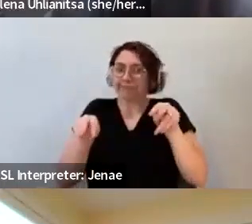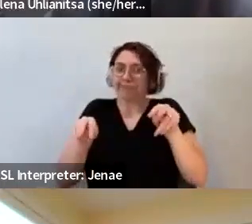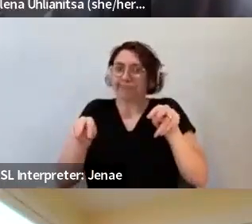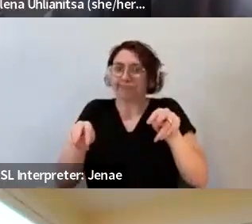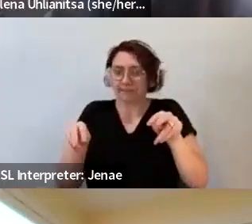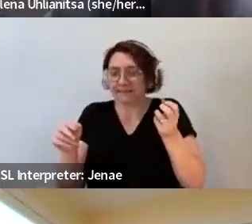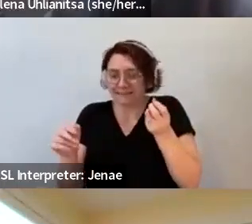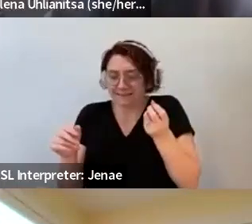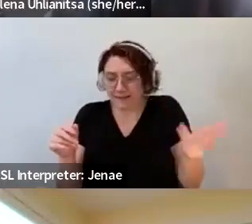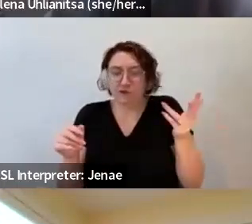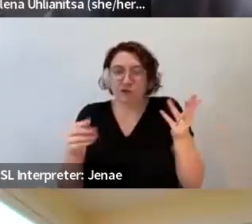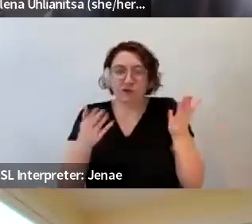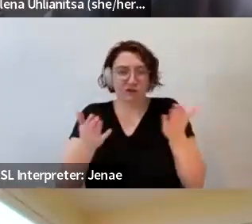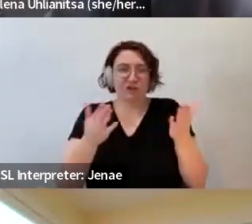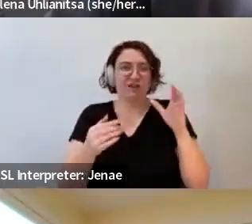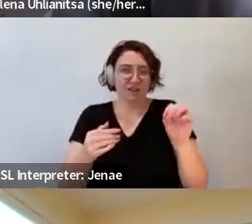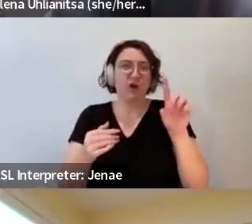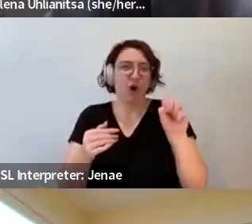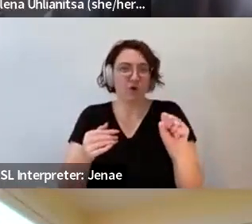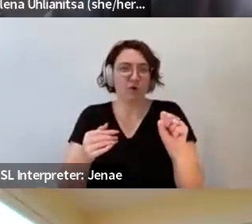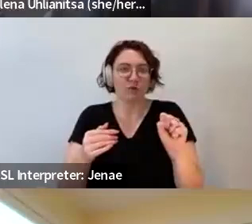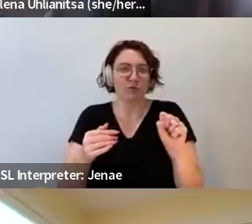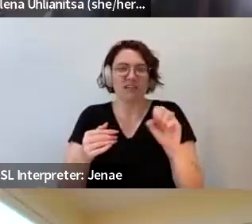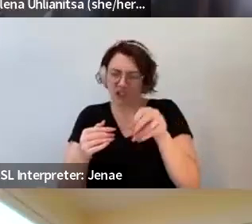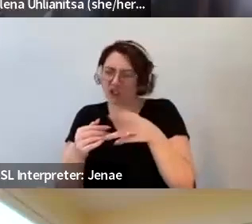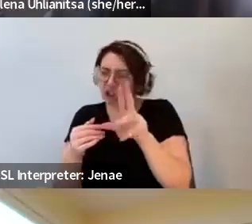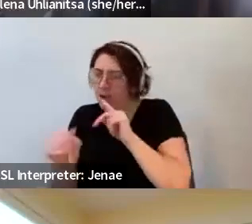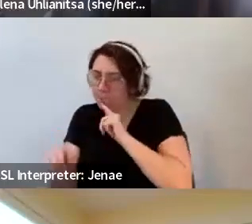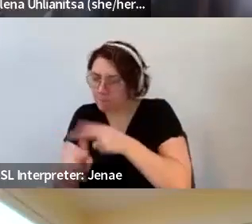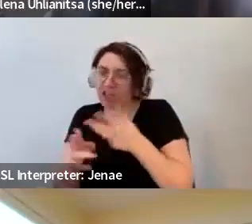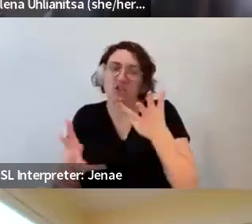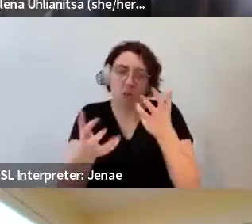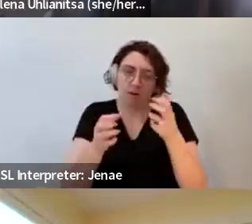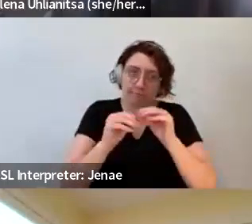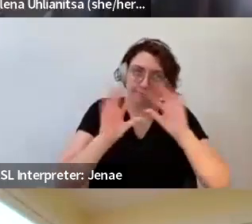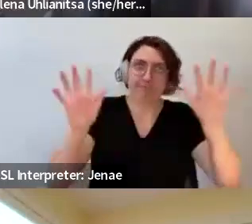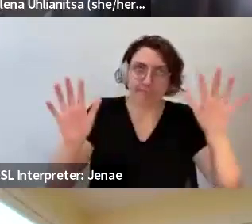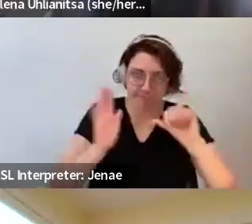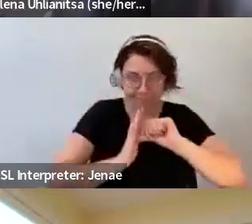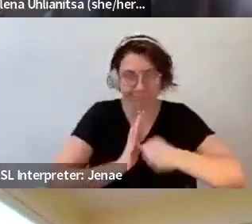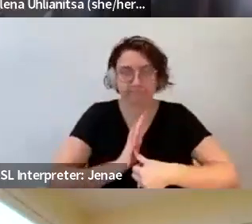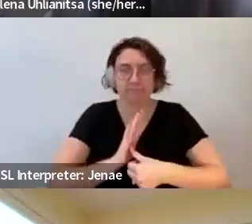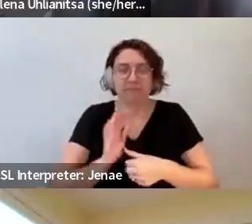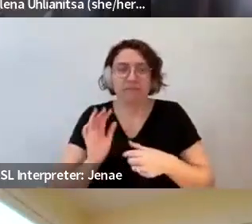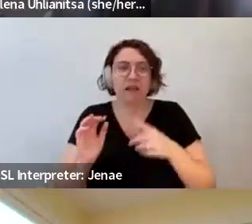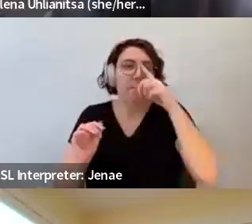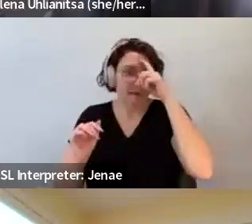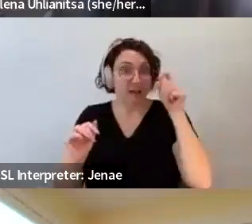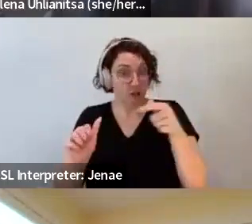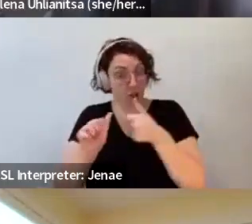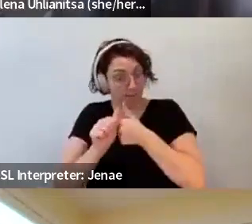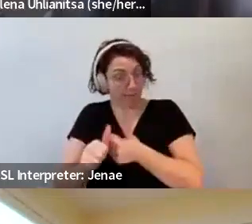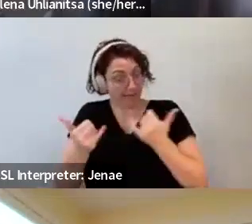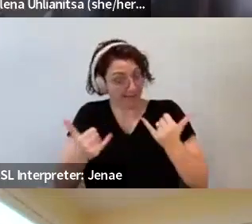there's several service codes that there, and John, you mentioned it. I just wanted to make sure people are understanding that just because you are compliant